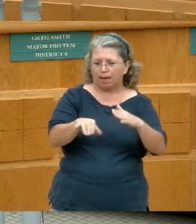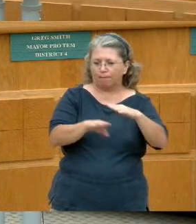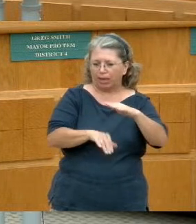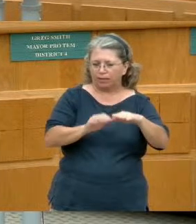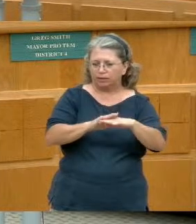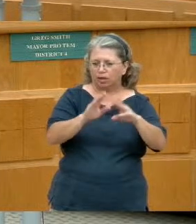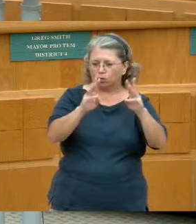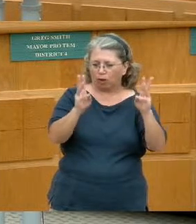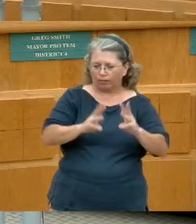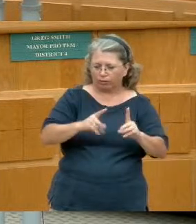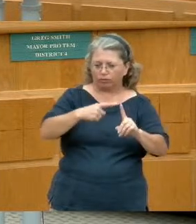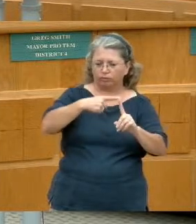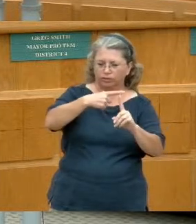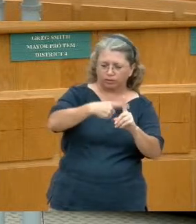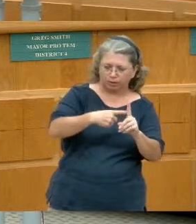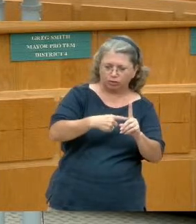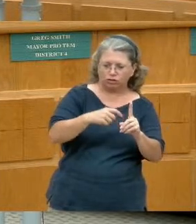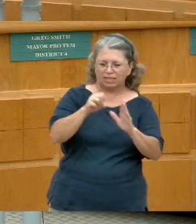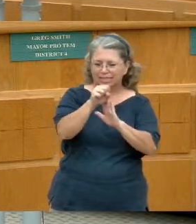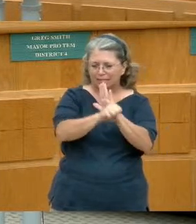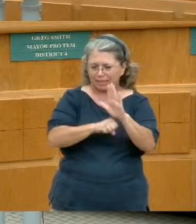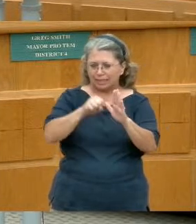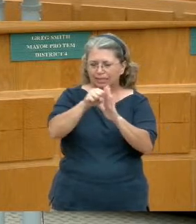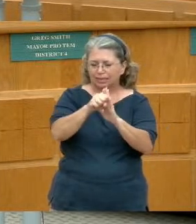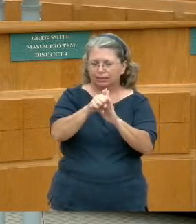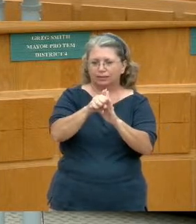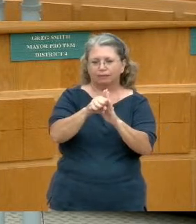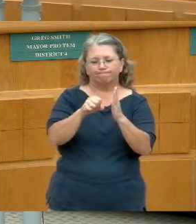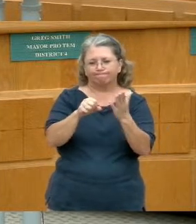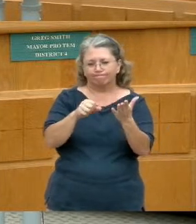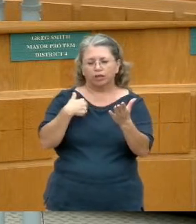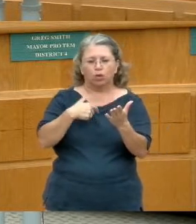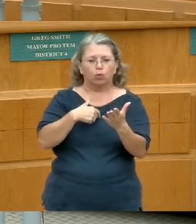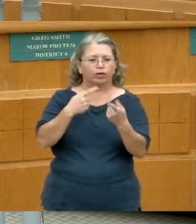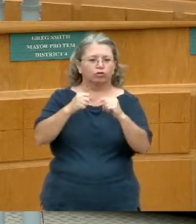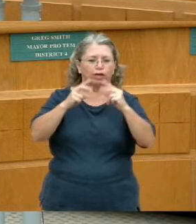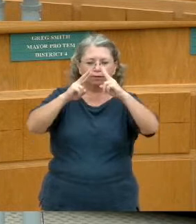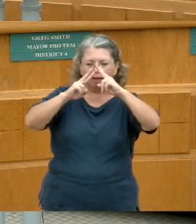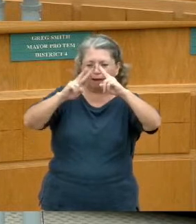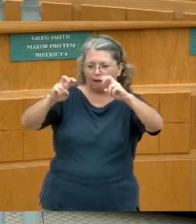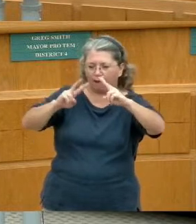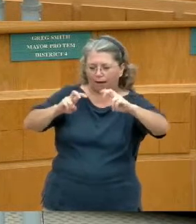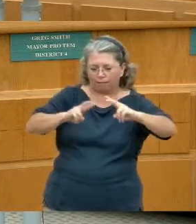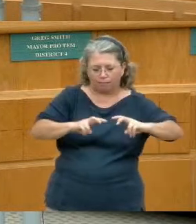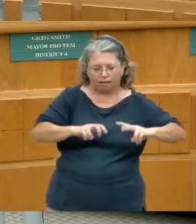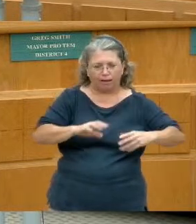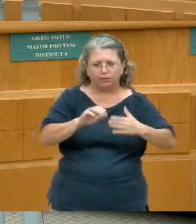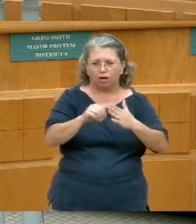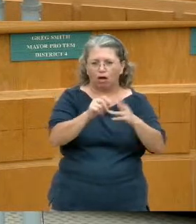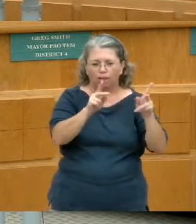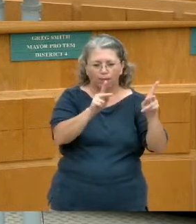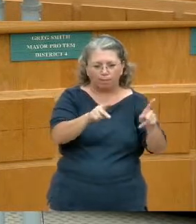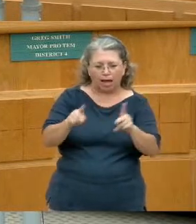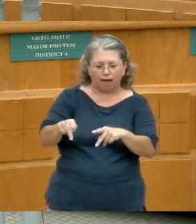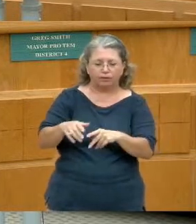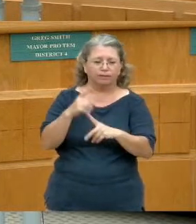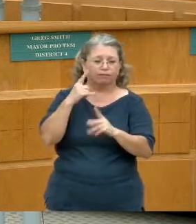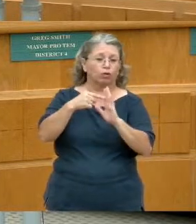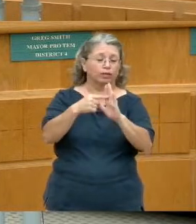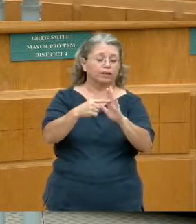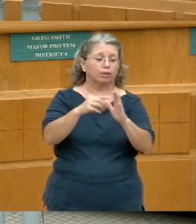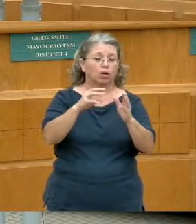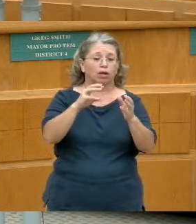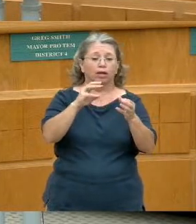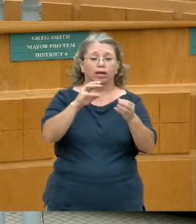pattern with everything that we can think of that would explain that pattern, such as population size. The more people you have, the more dense